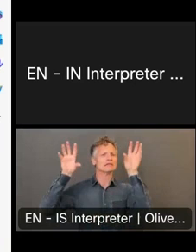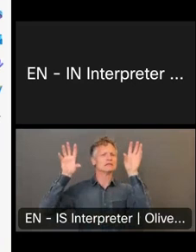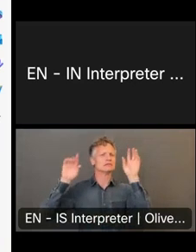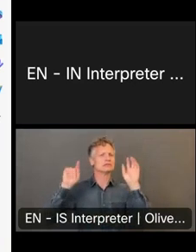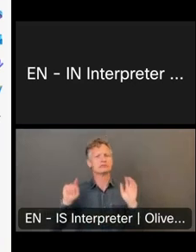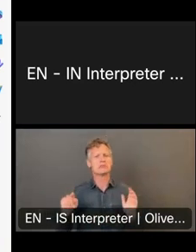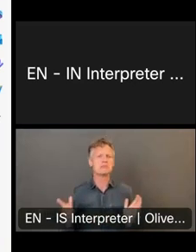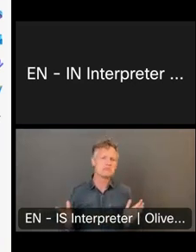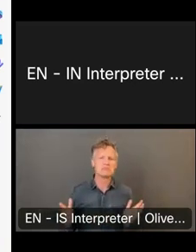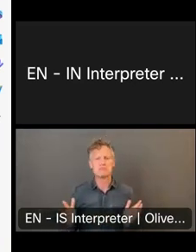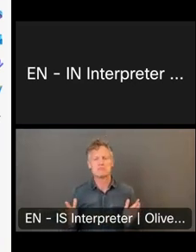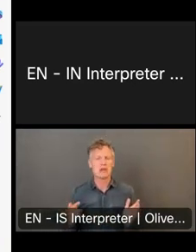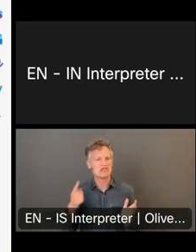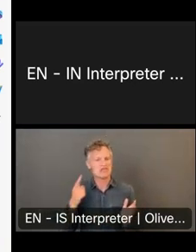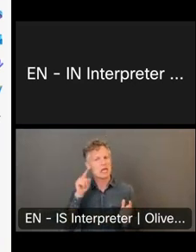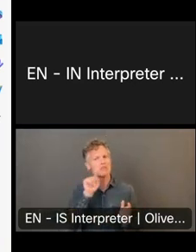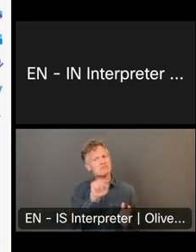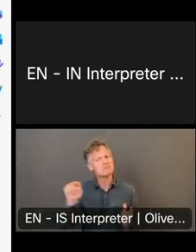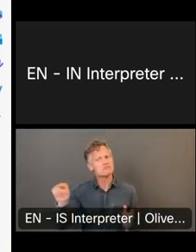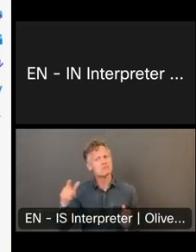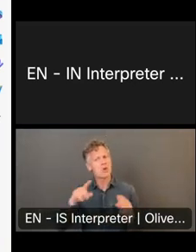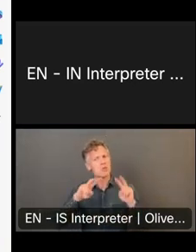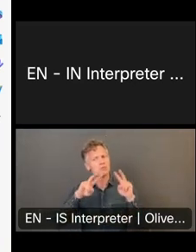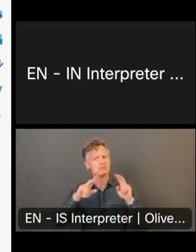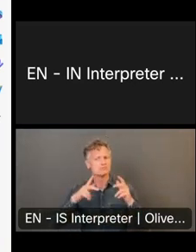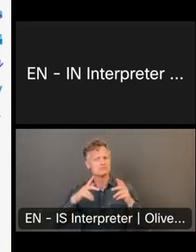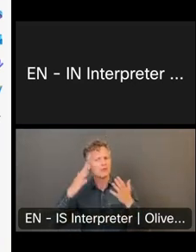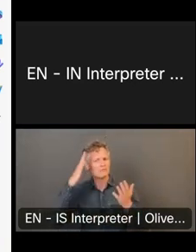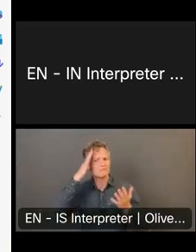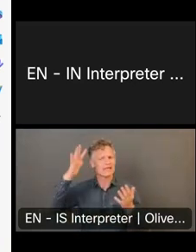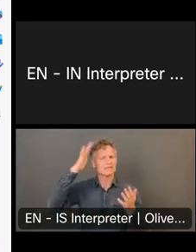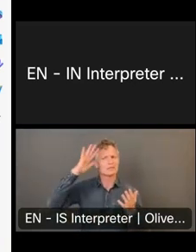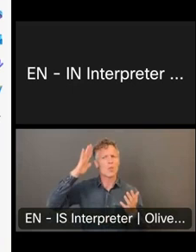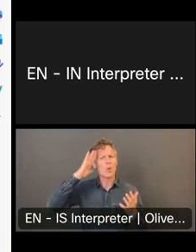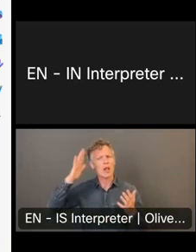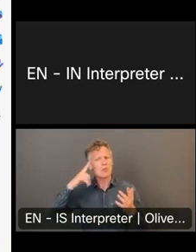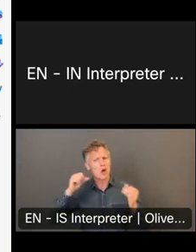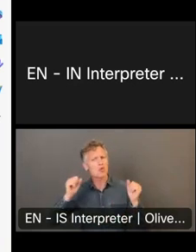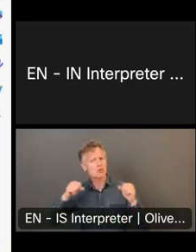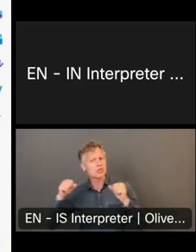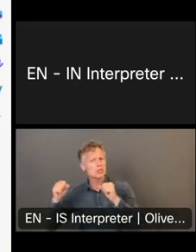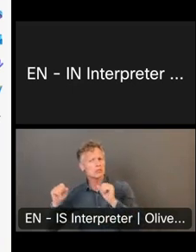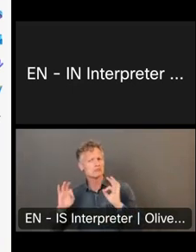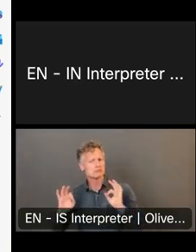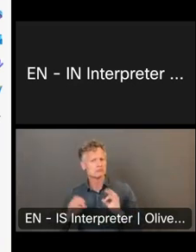have, an individual speaker doesn't have to consciously attempt this end.